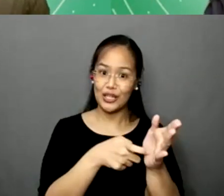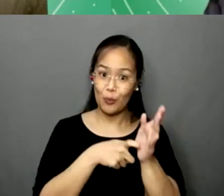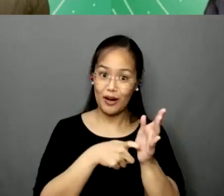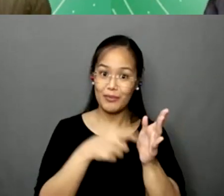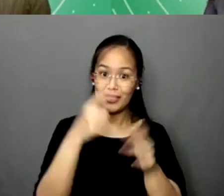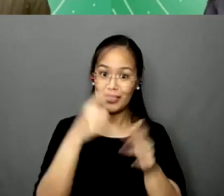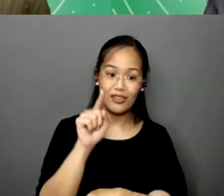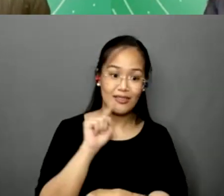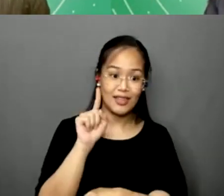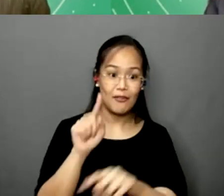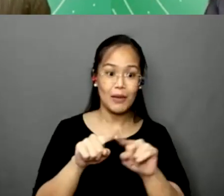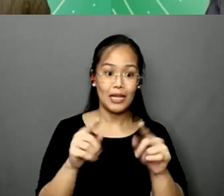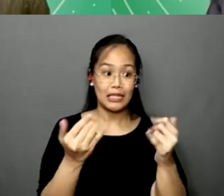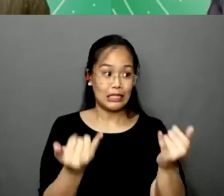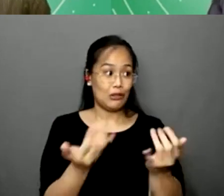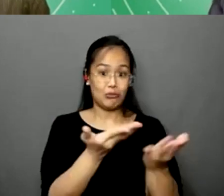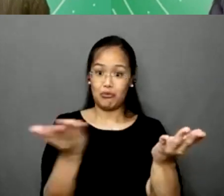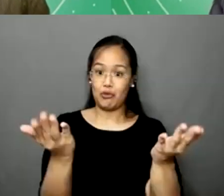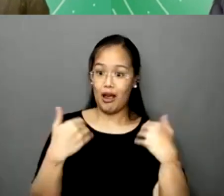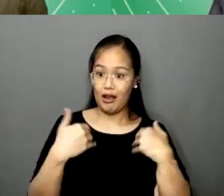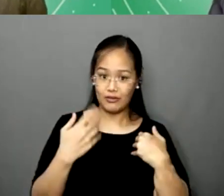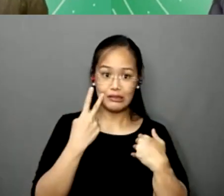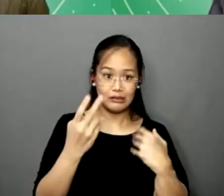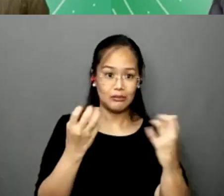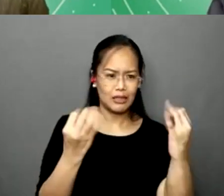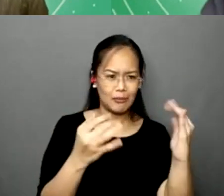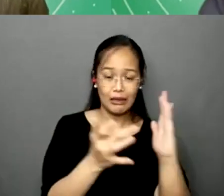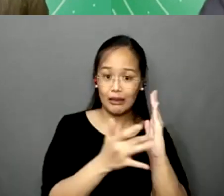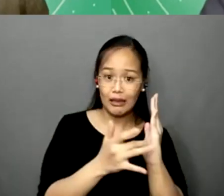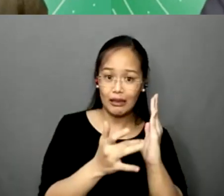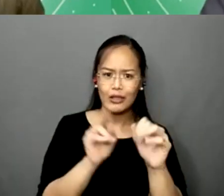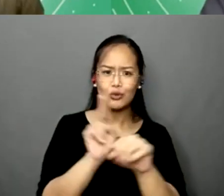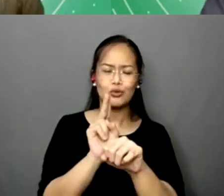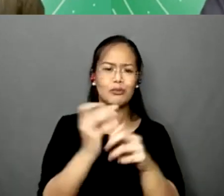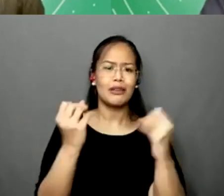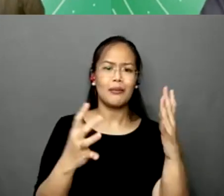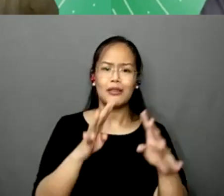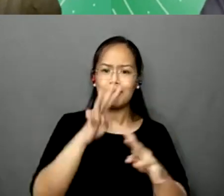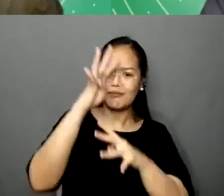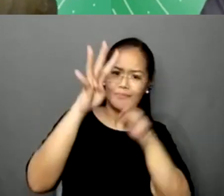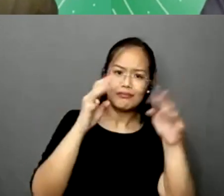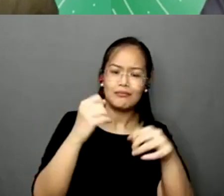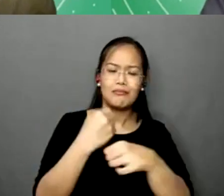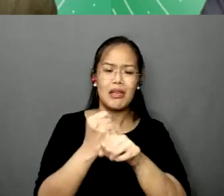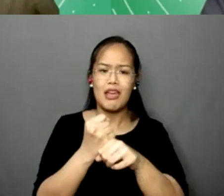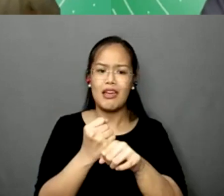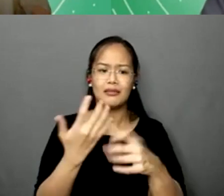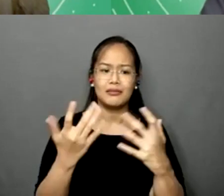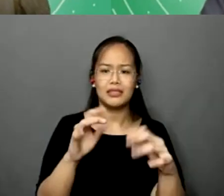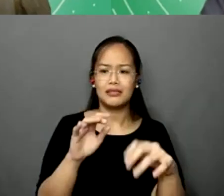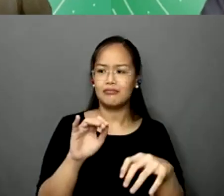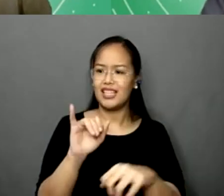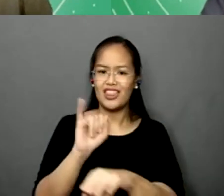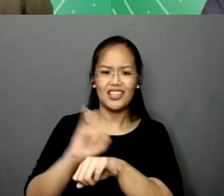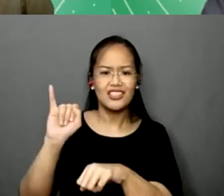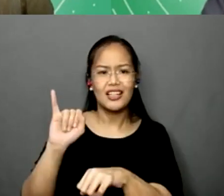well, we see here a lot of technologies that are working out, and there are many inventions that are being developed from like an industrial scale, even from